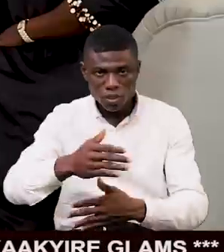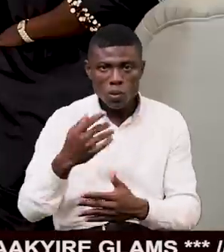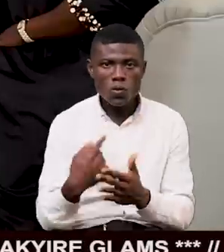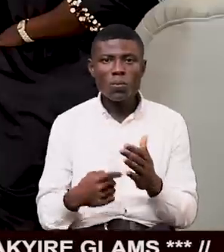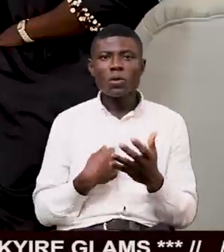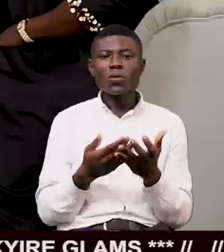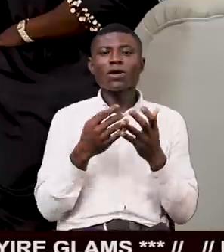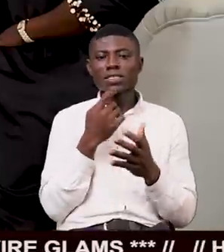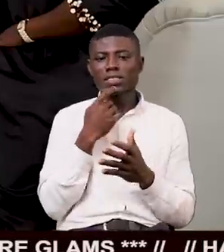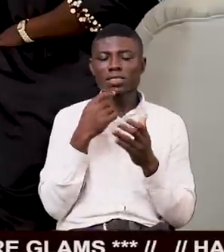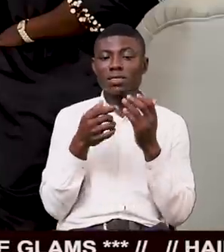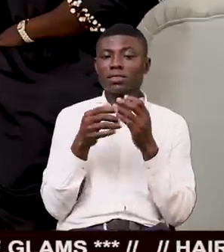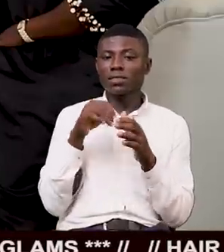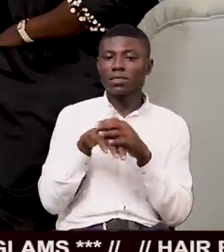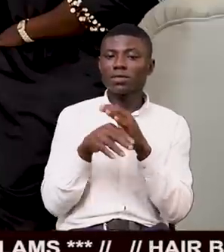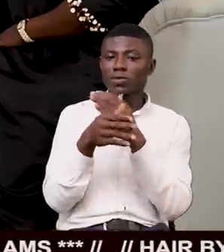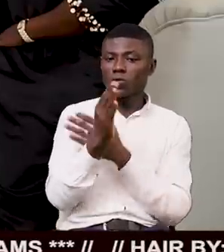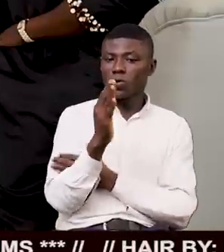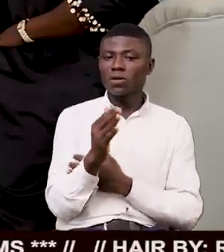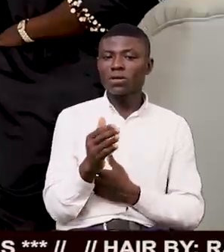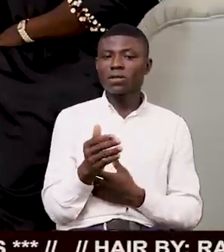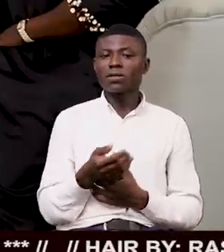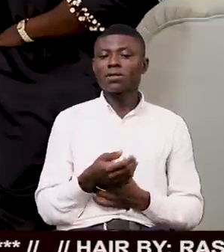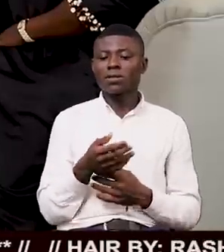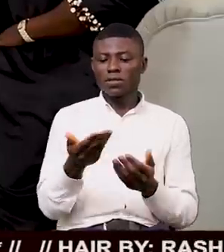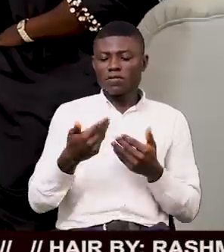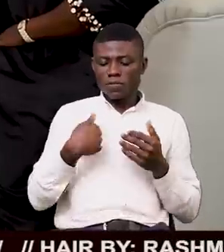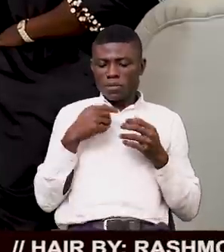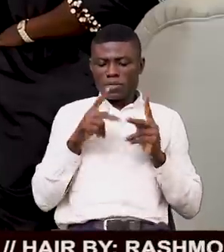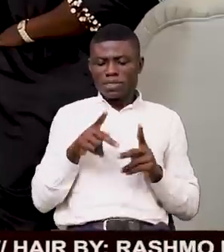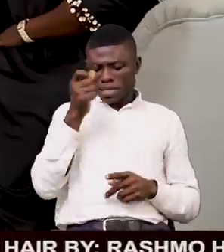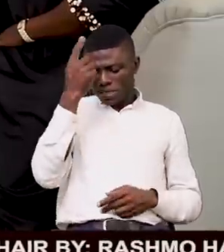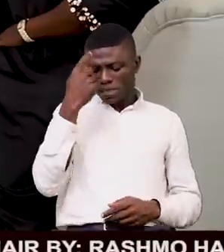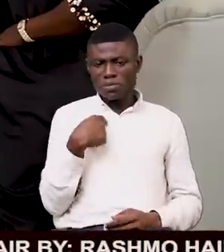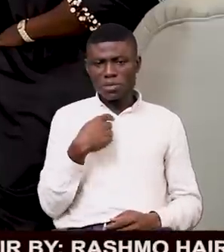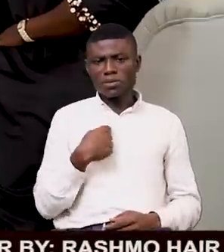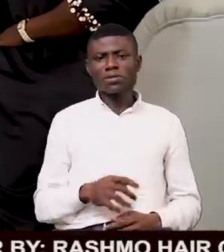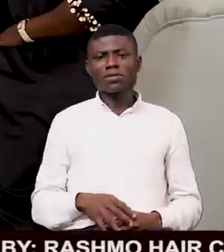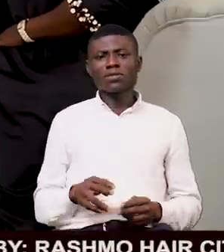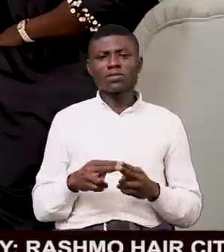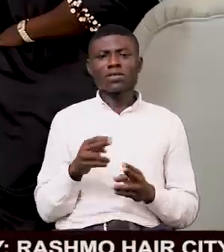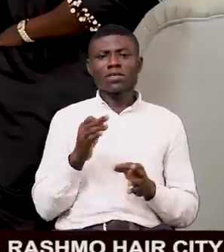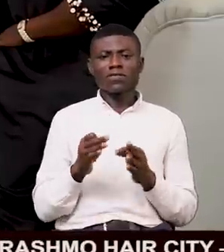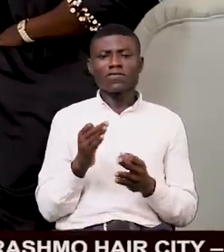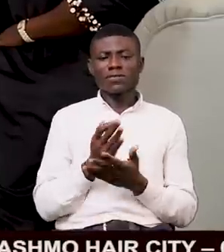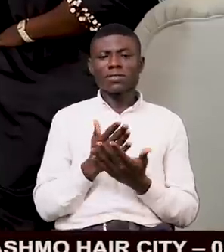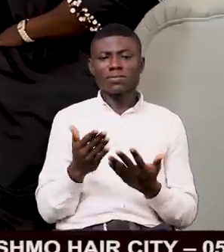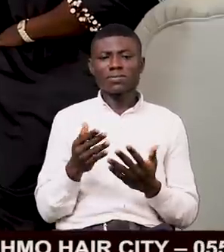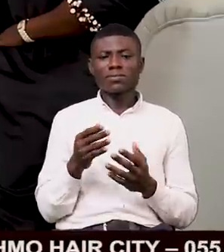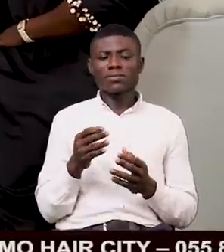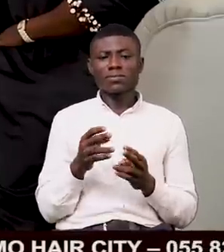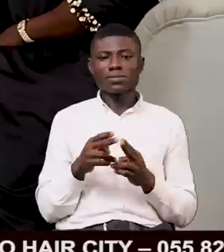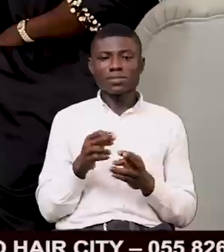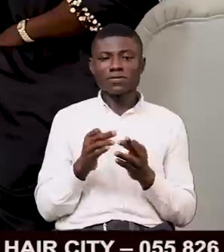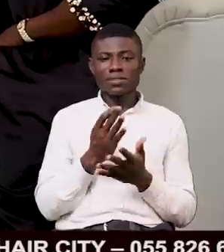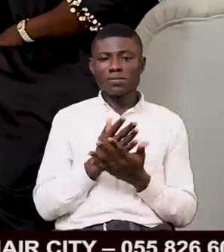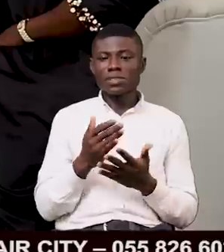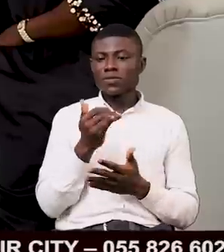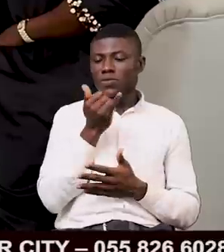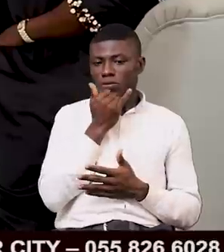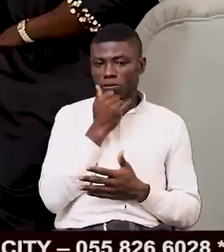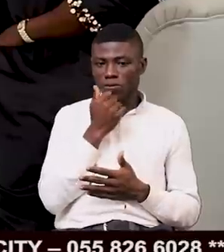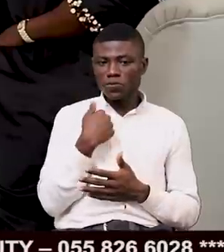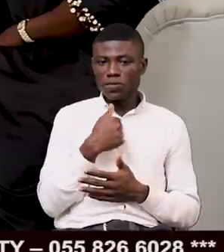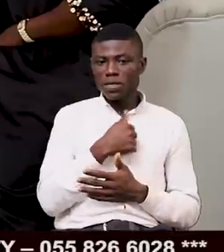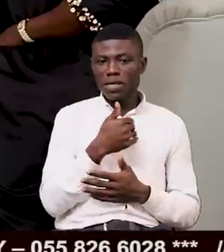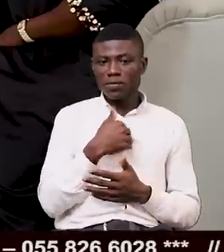se nyame die wa mame die otimase. Aha, nti bibi kura na en fan 2 year, che